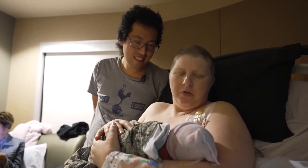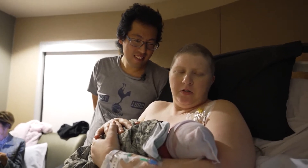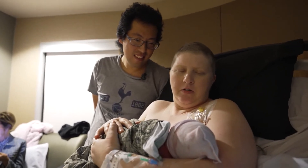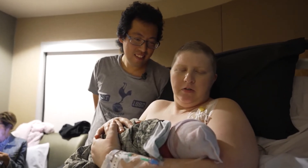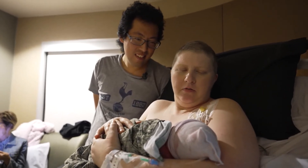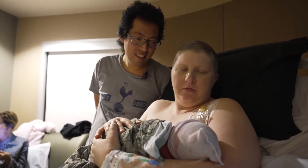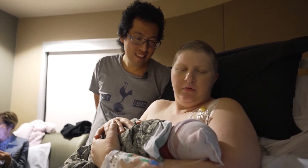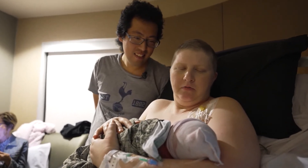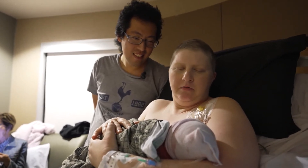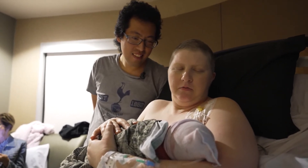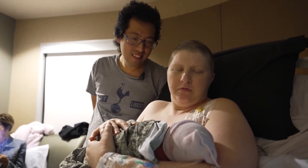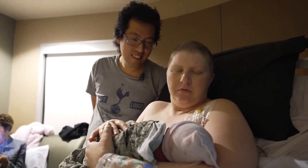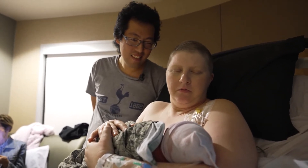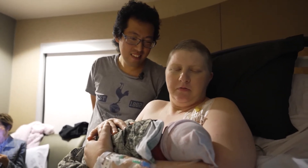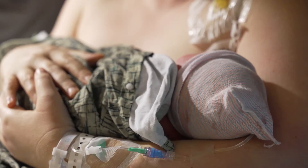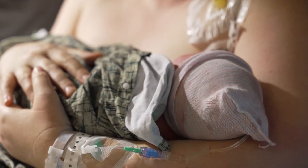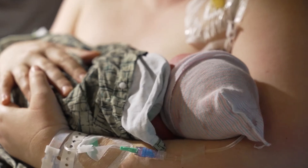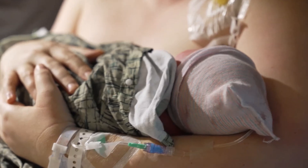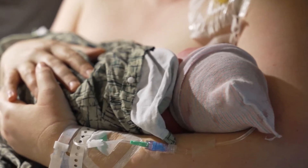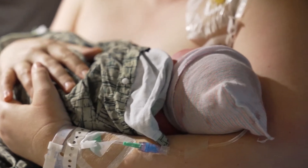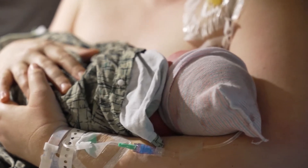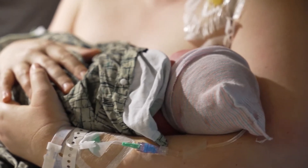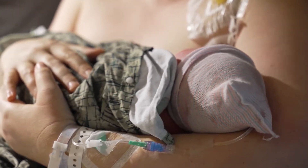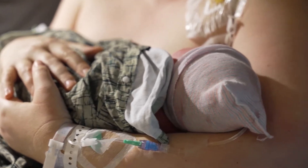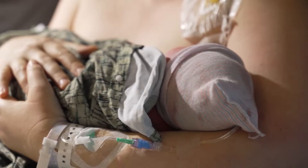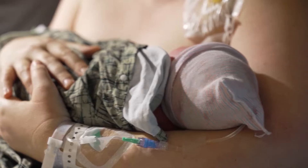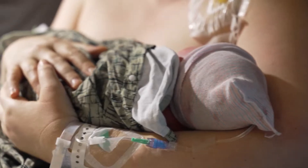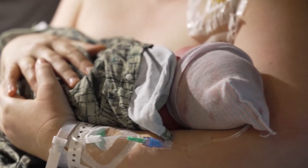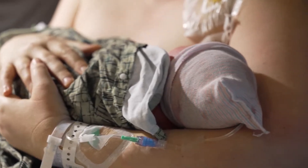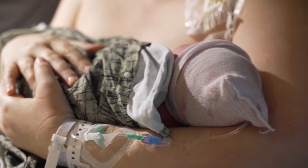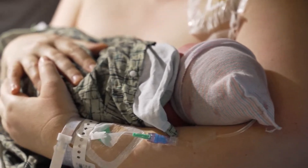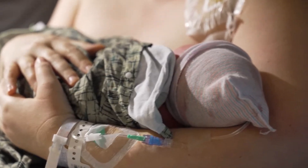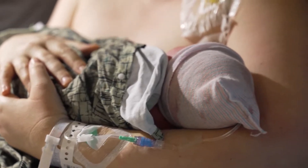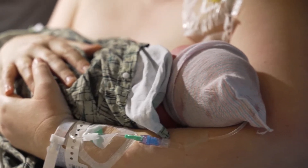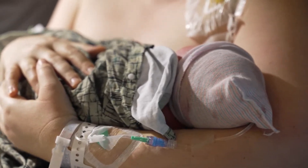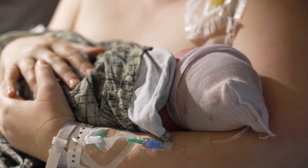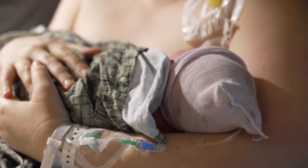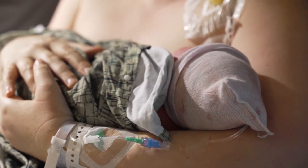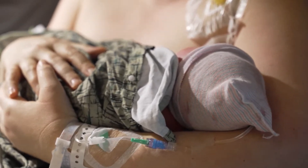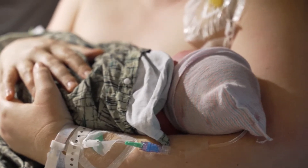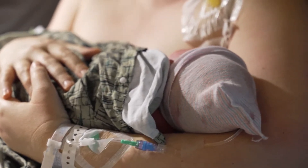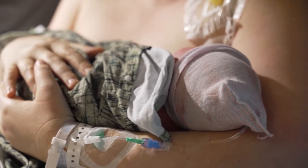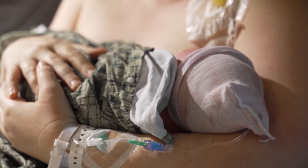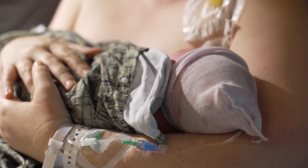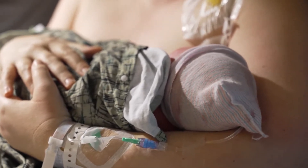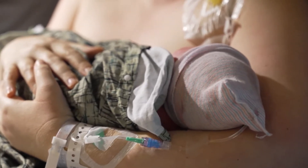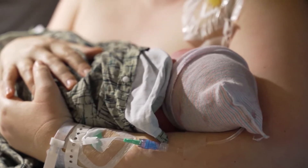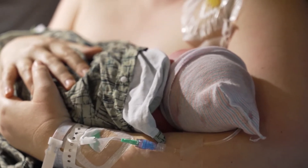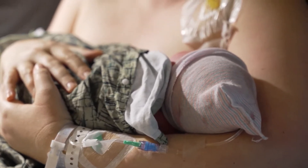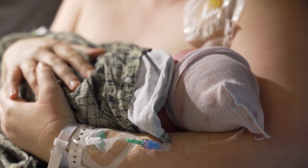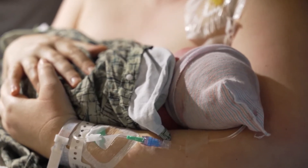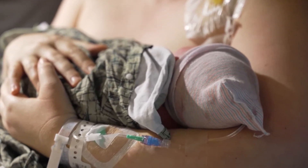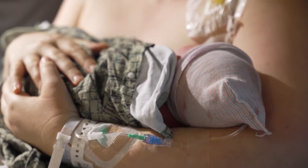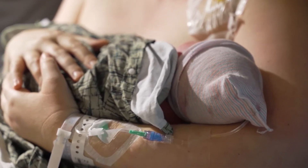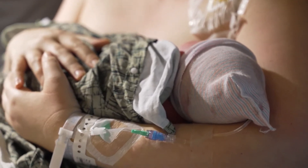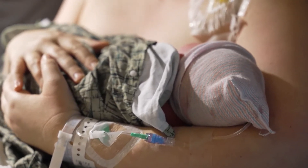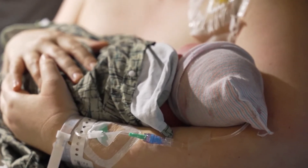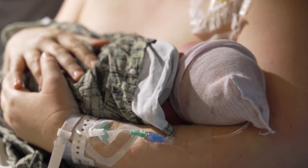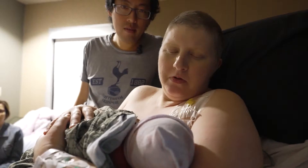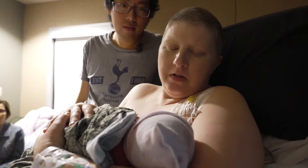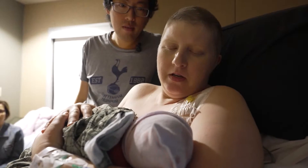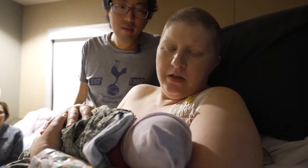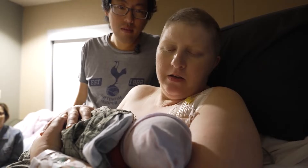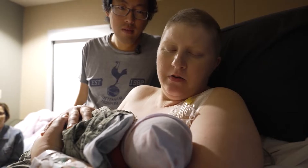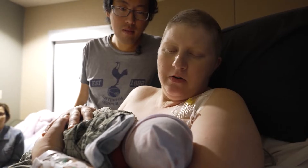I'm so sorry. Could you repeat that last part? Yeah, just tell us about the moment that Elena was born, just what that moment was like for you and